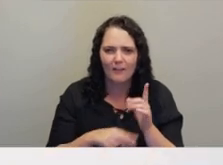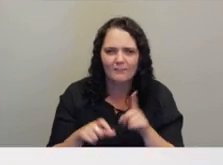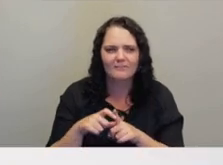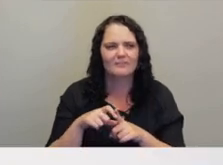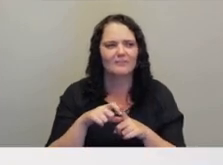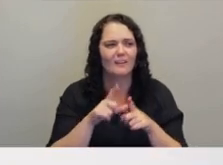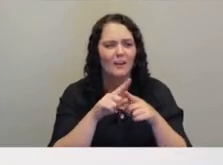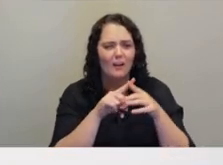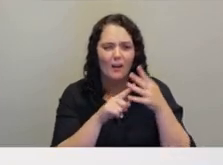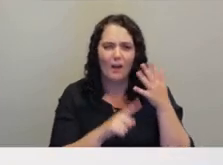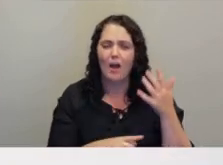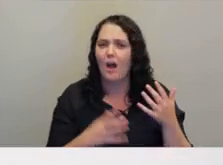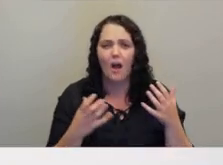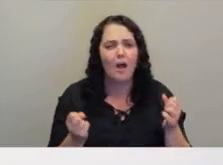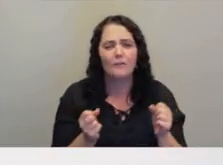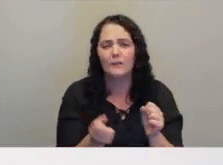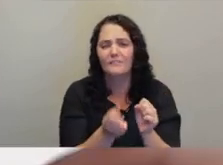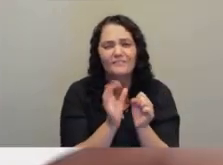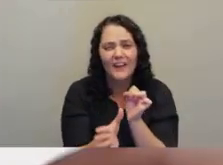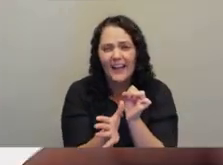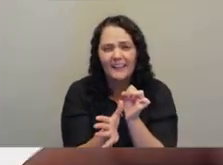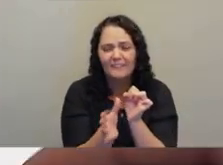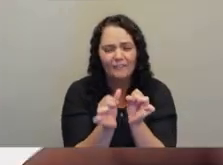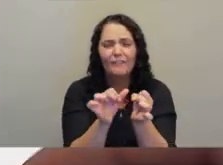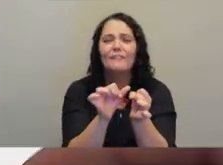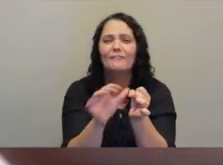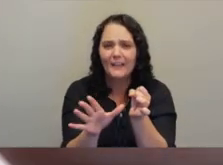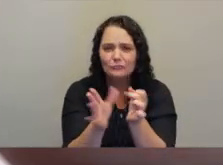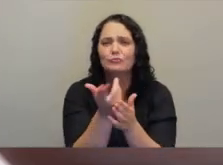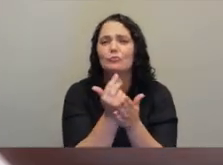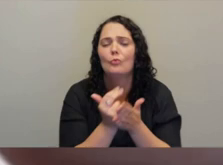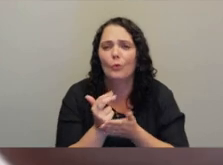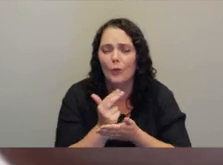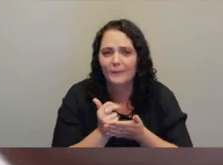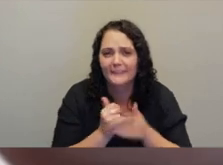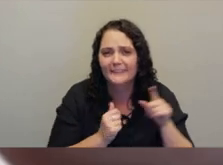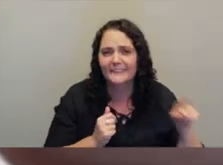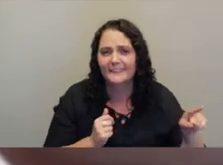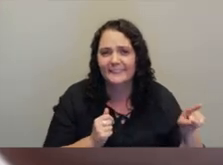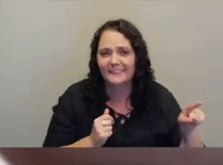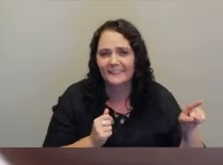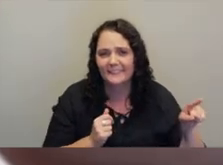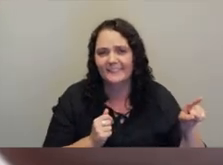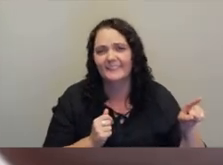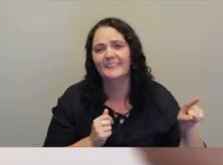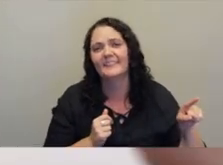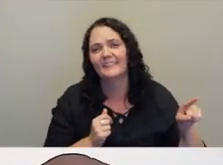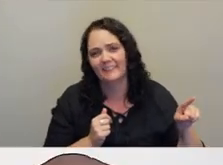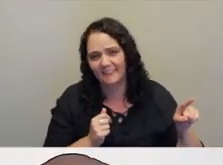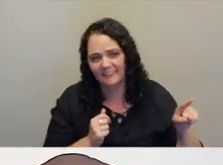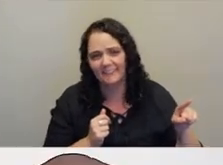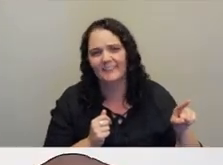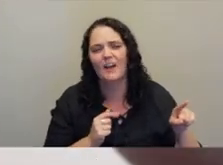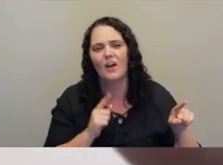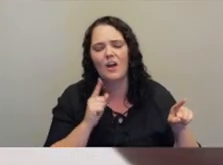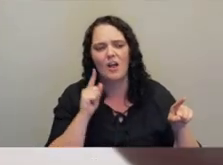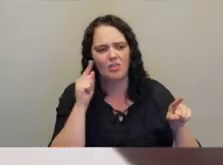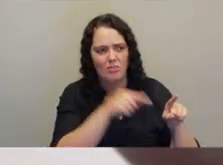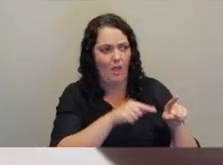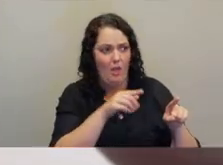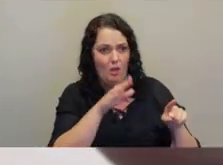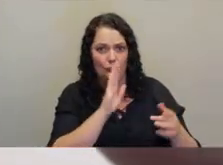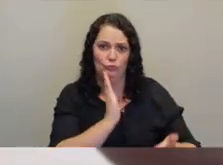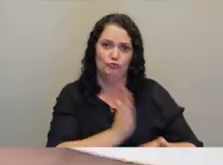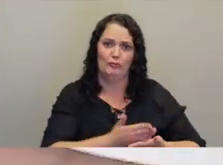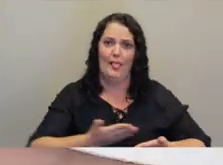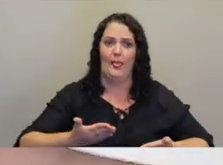all of these drawings, which are actually incredible drawings, good drawings, and drawings which really defy traditional